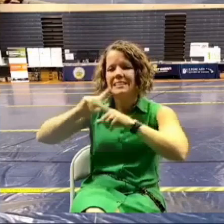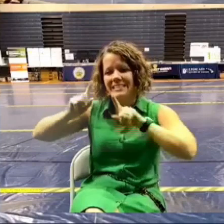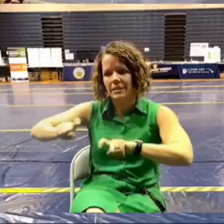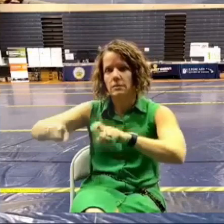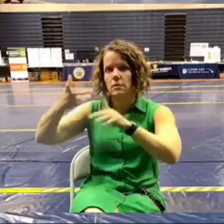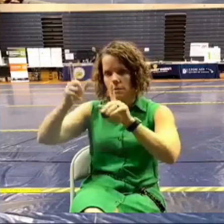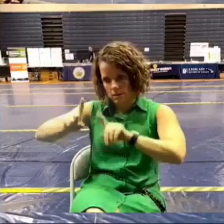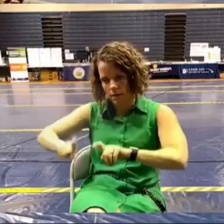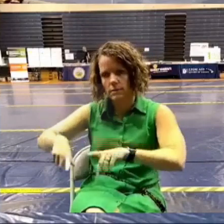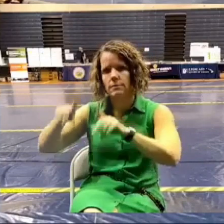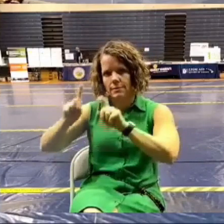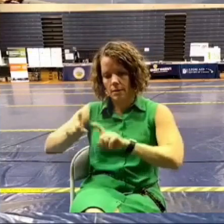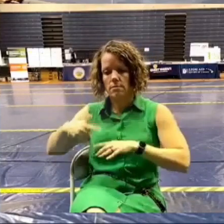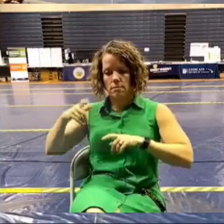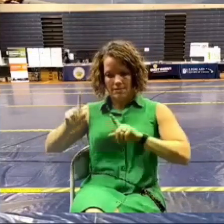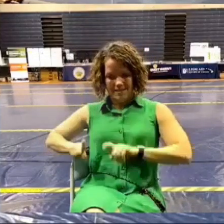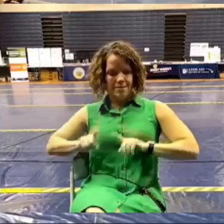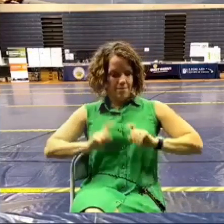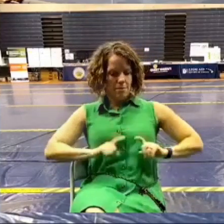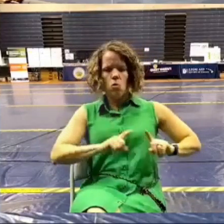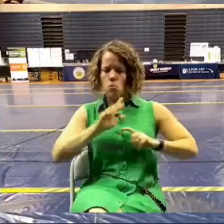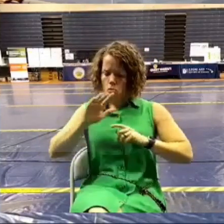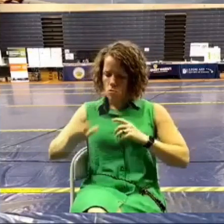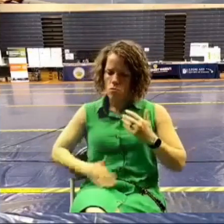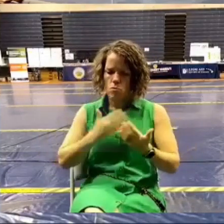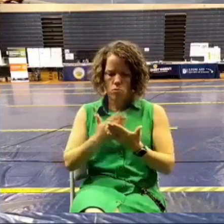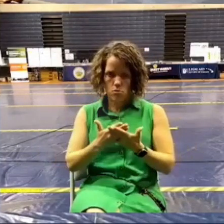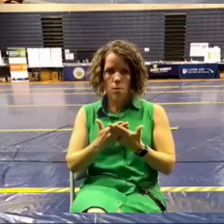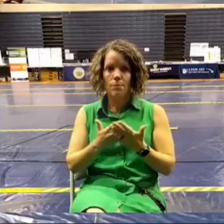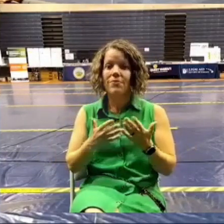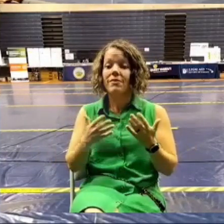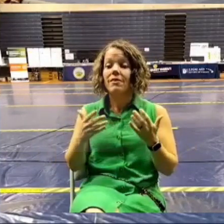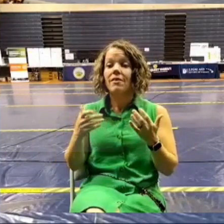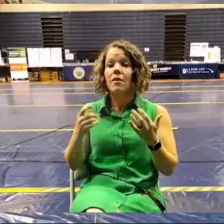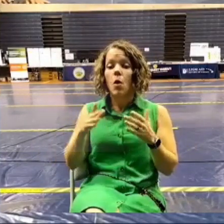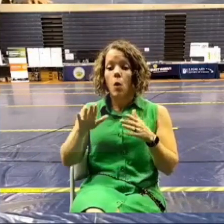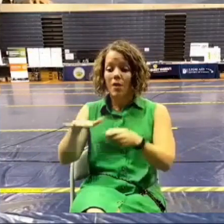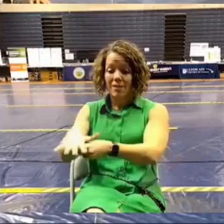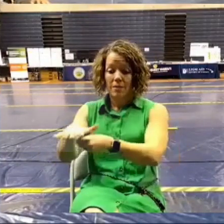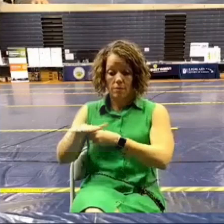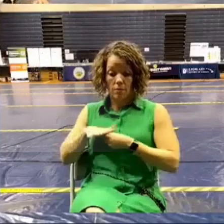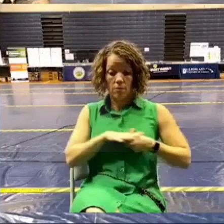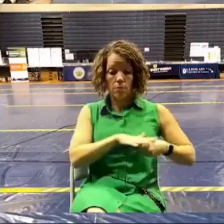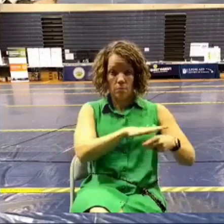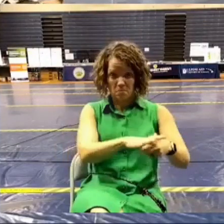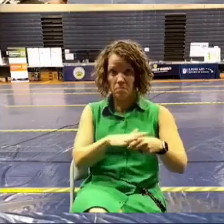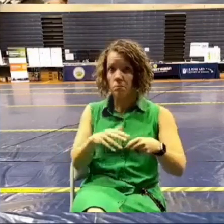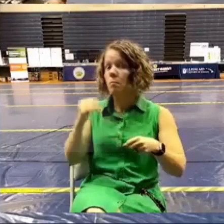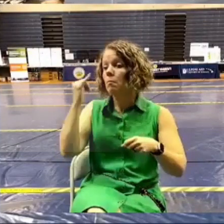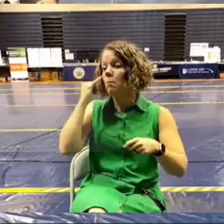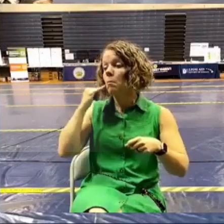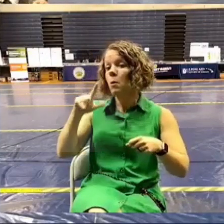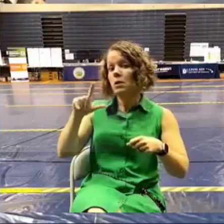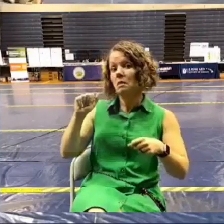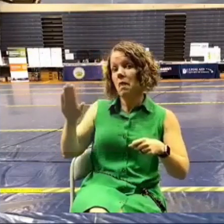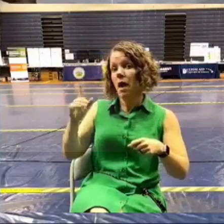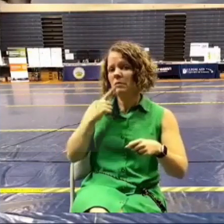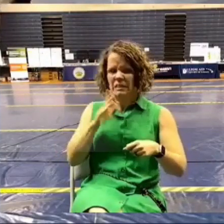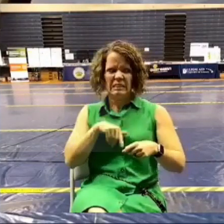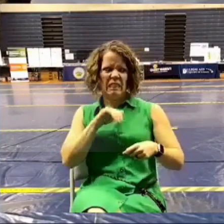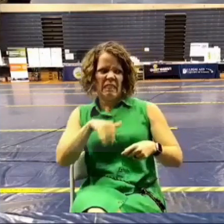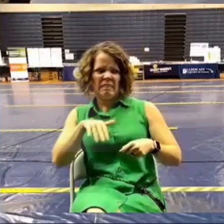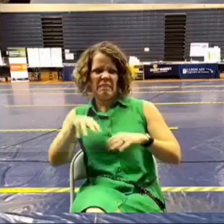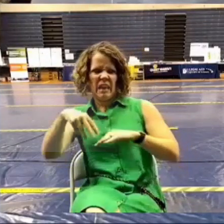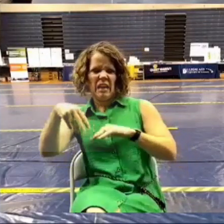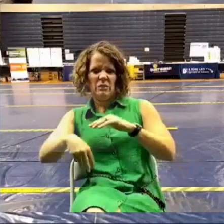take more material, we don't take it from the whole footprint of the house, only from the areas, you know, that are